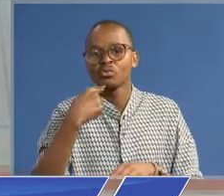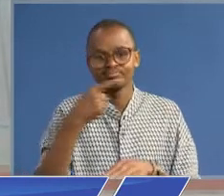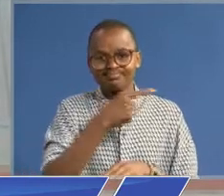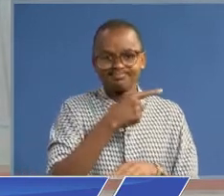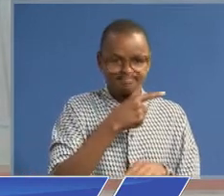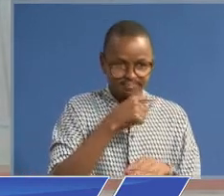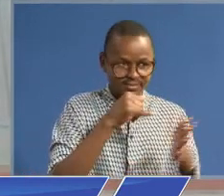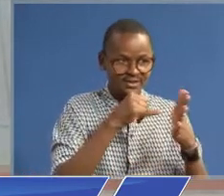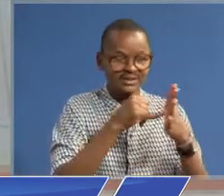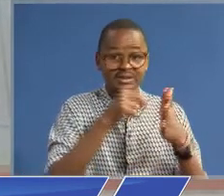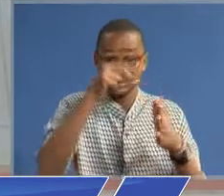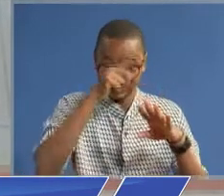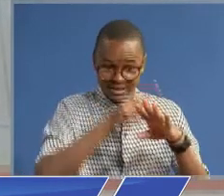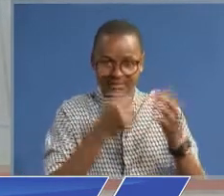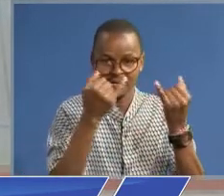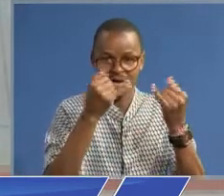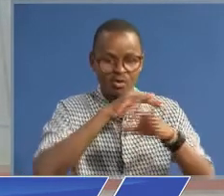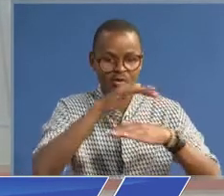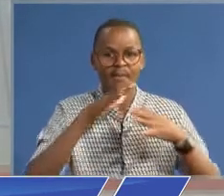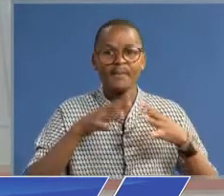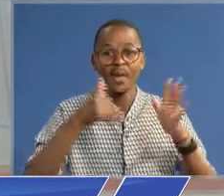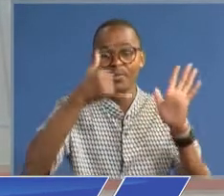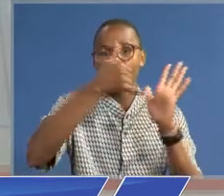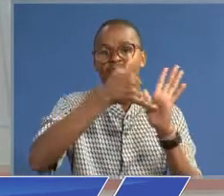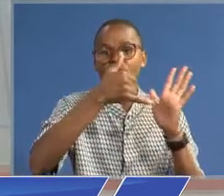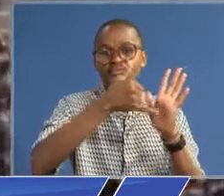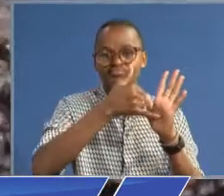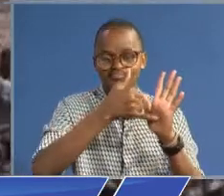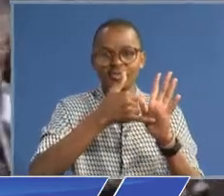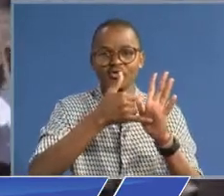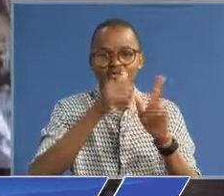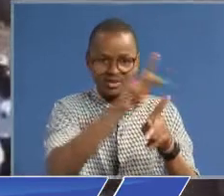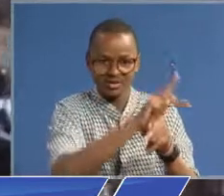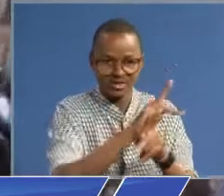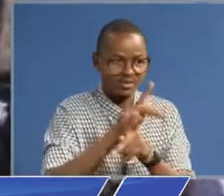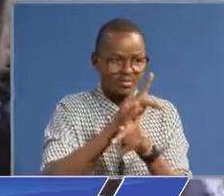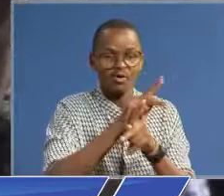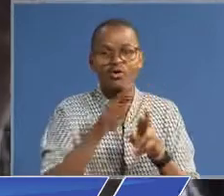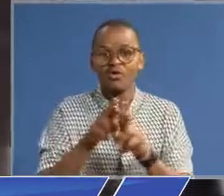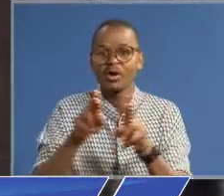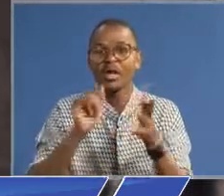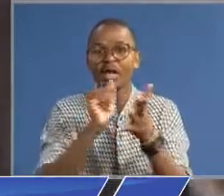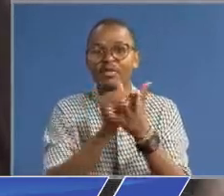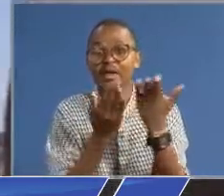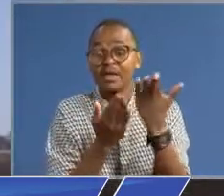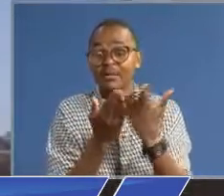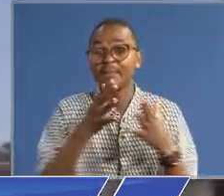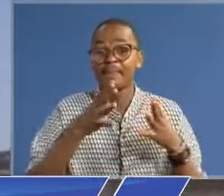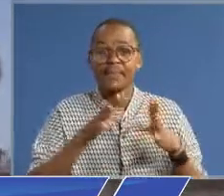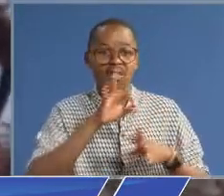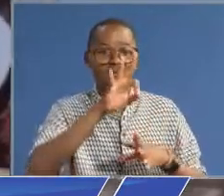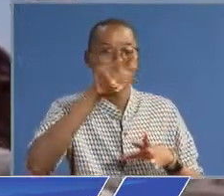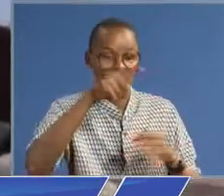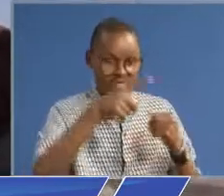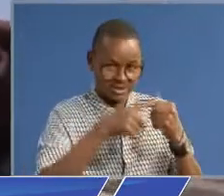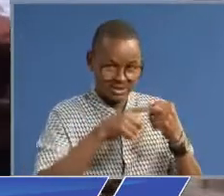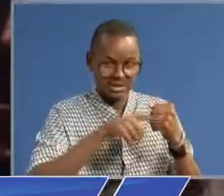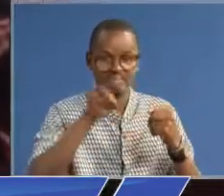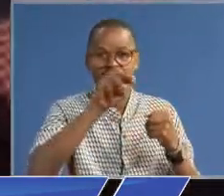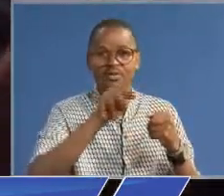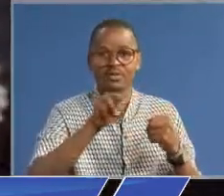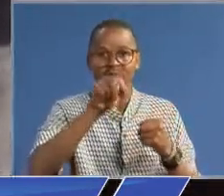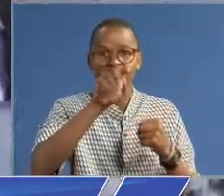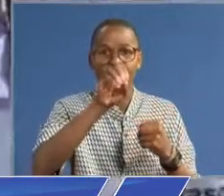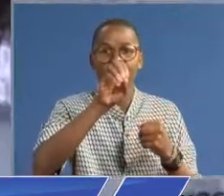that it is high time all people involved in the actual conservation of the river that serves over 3.6 million people.